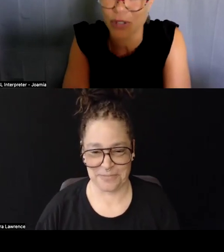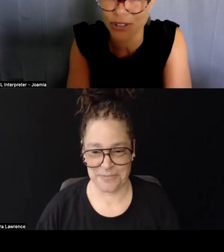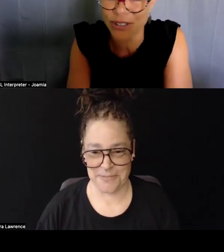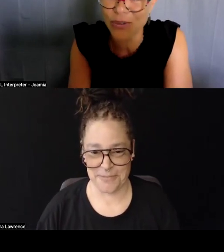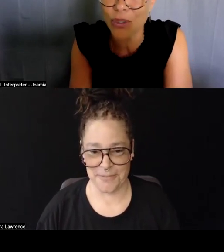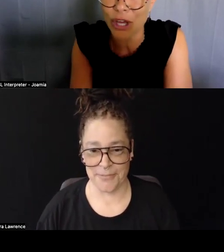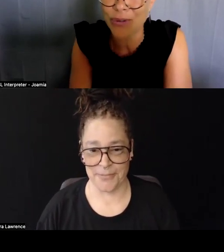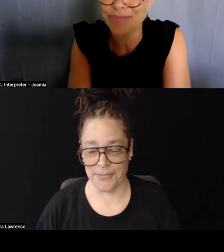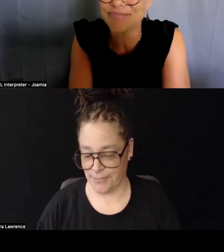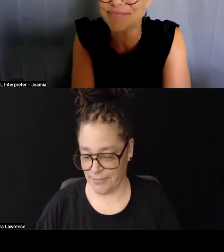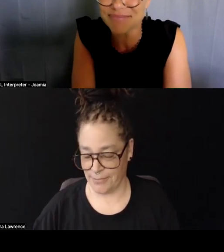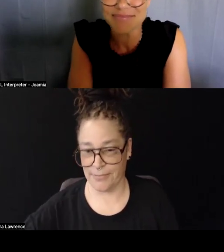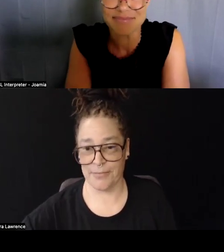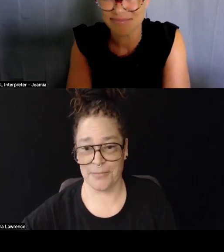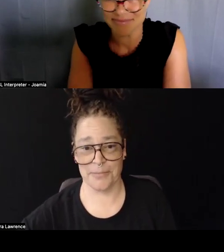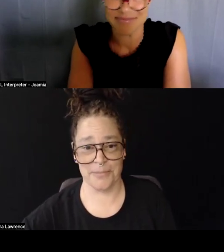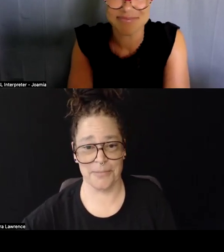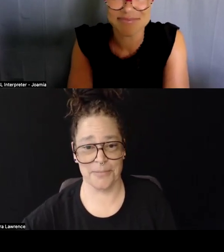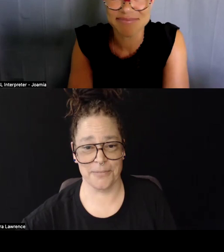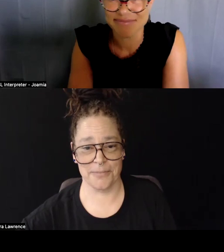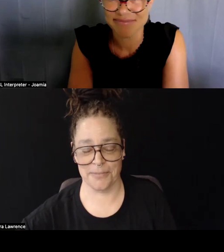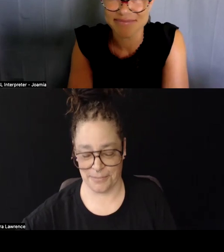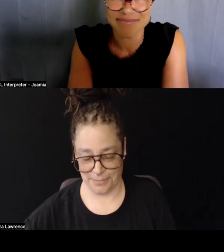of you will know.